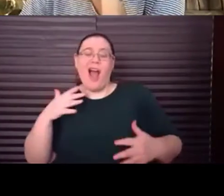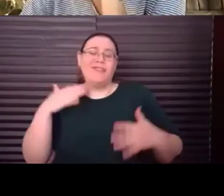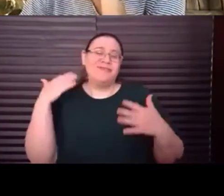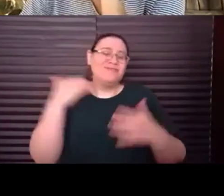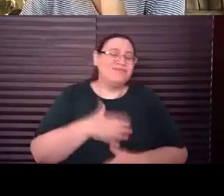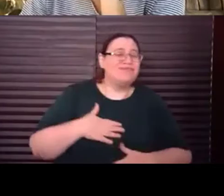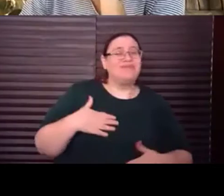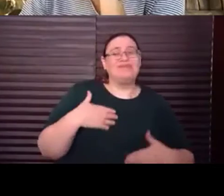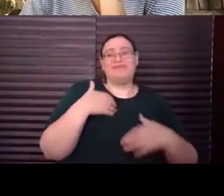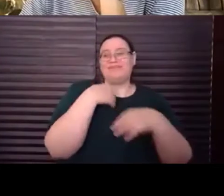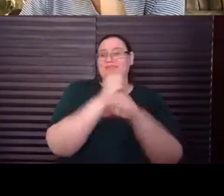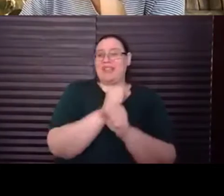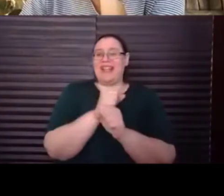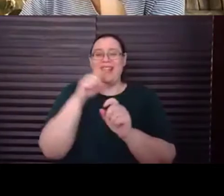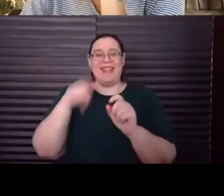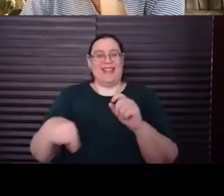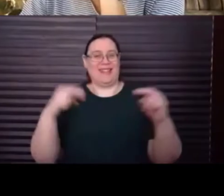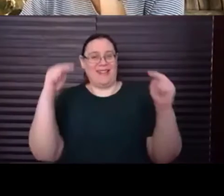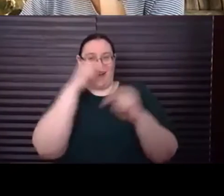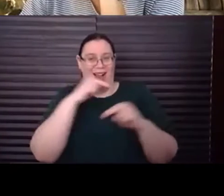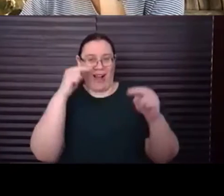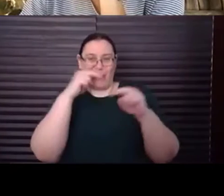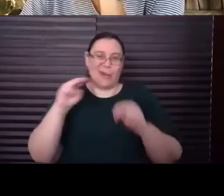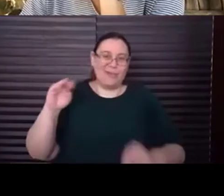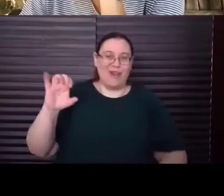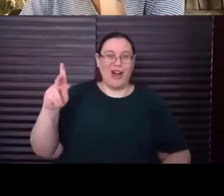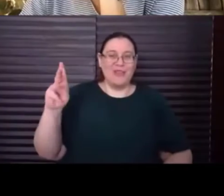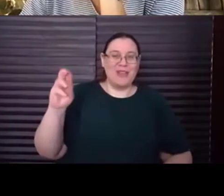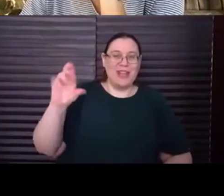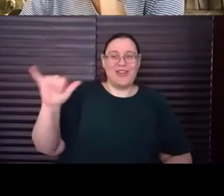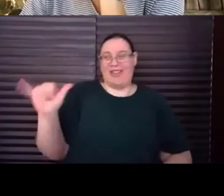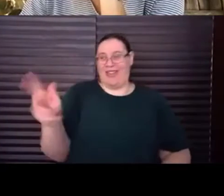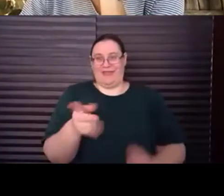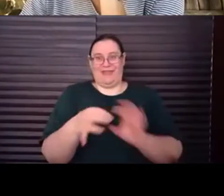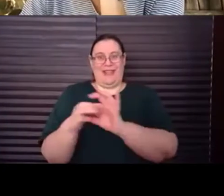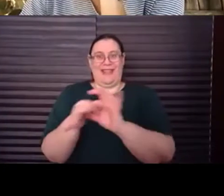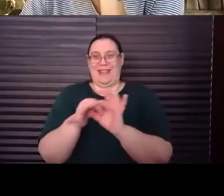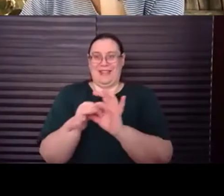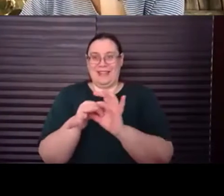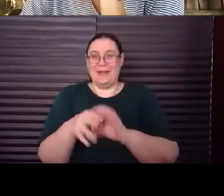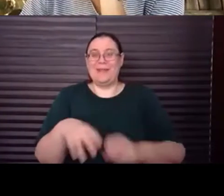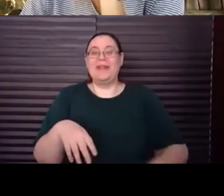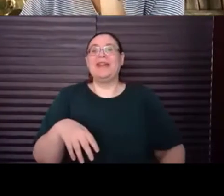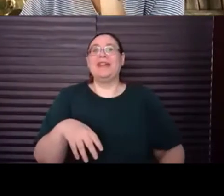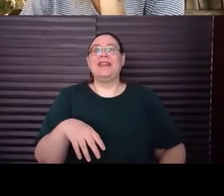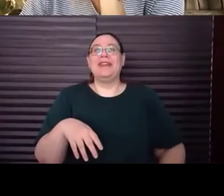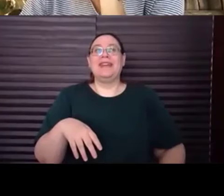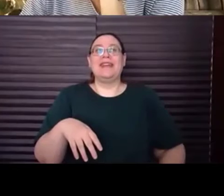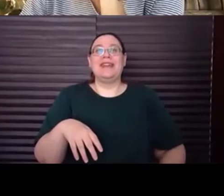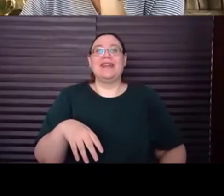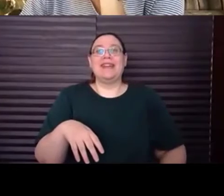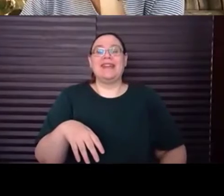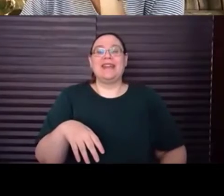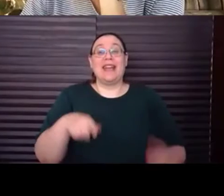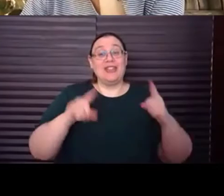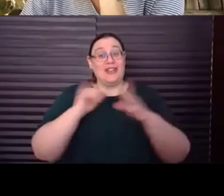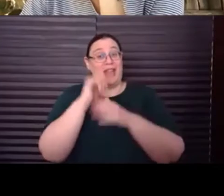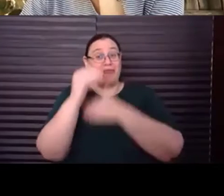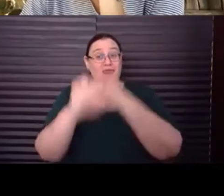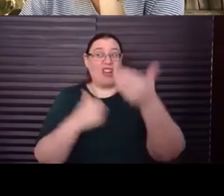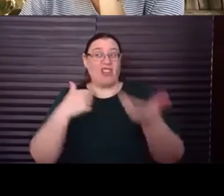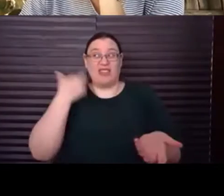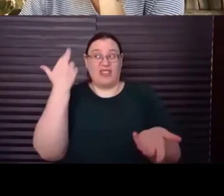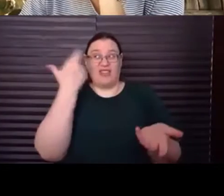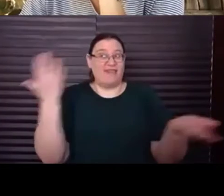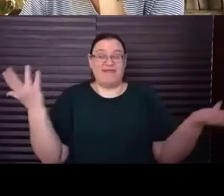like this comedy, this mockumentary, this relationship. And I just realized throughout the process